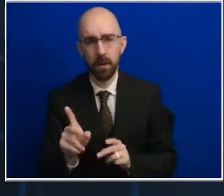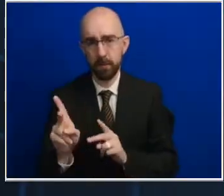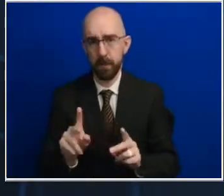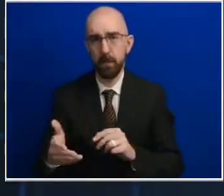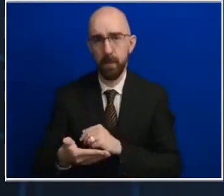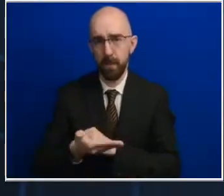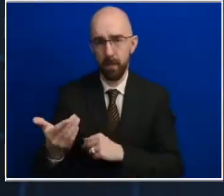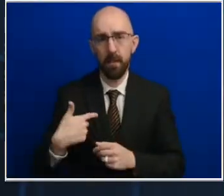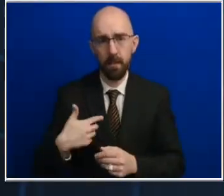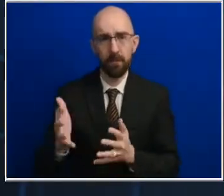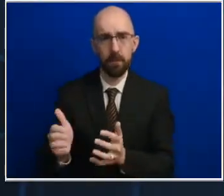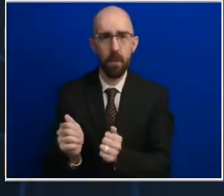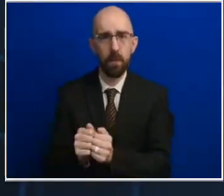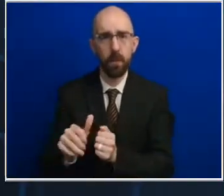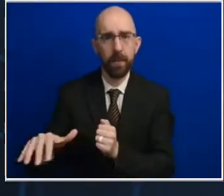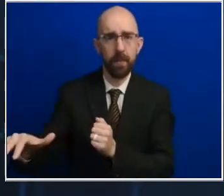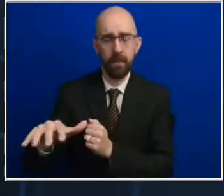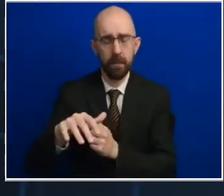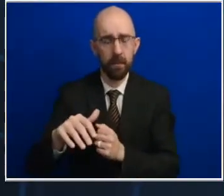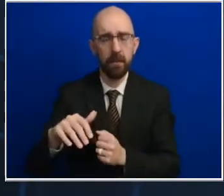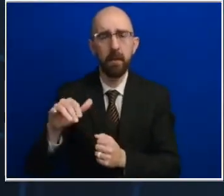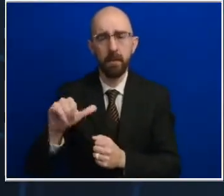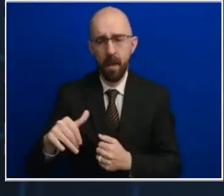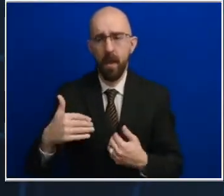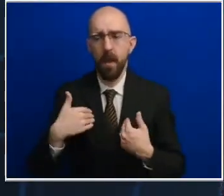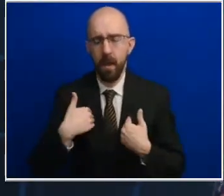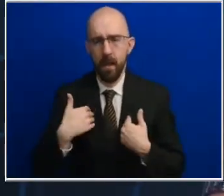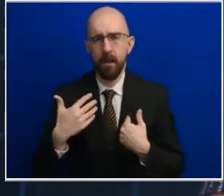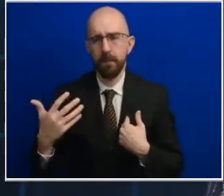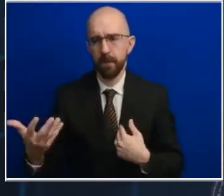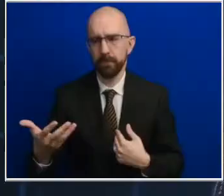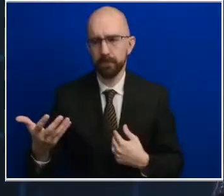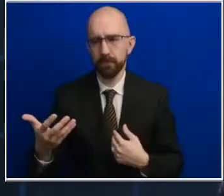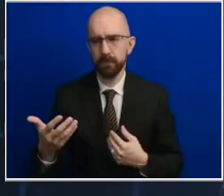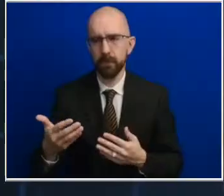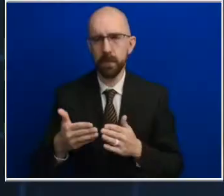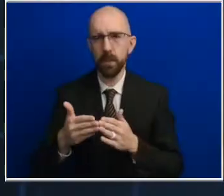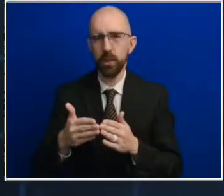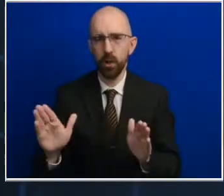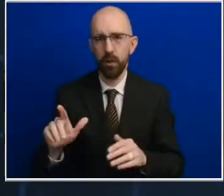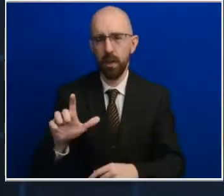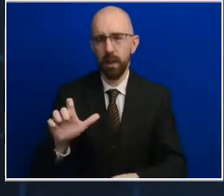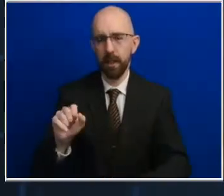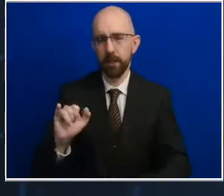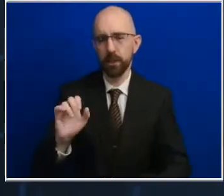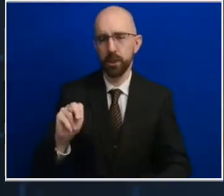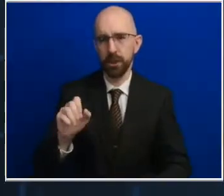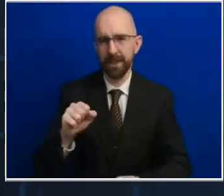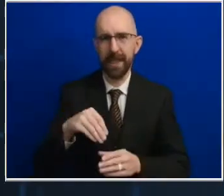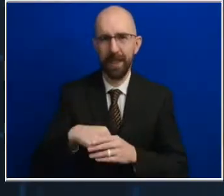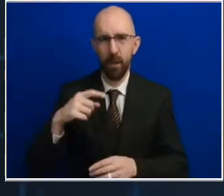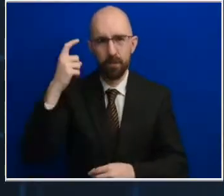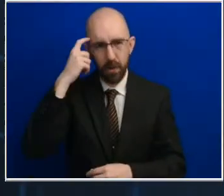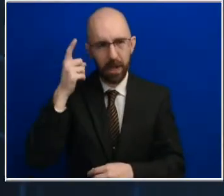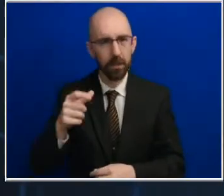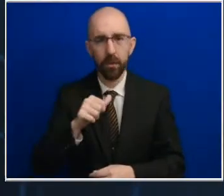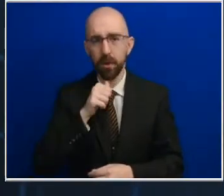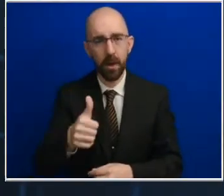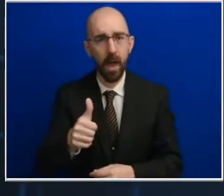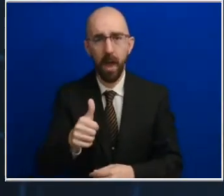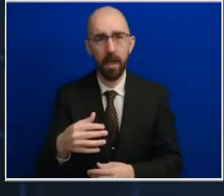to that have generalized lesions in their brain. And so they're not candidates